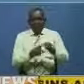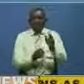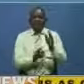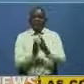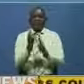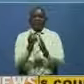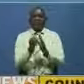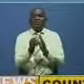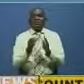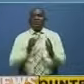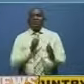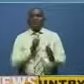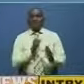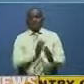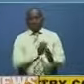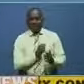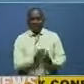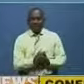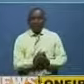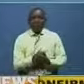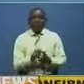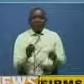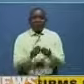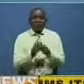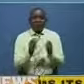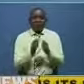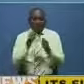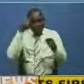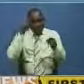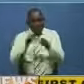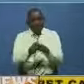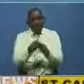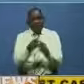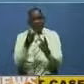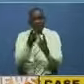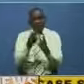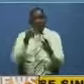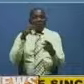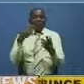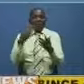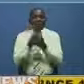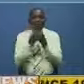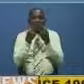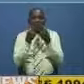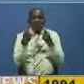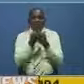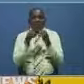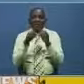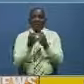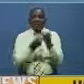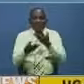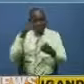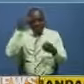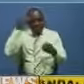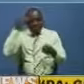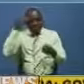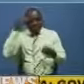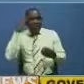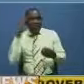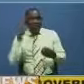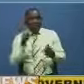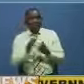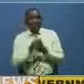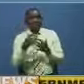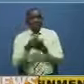and content exchange. Under the agreement, the two broadcasting institutions will be sharing experiences in the